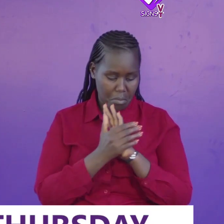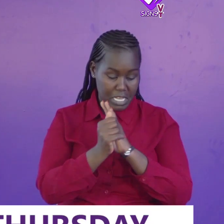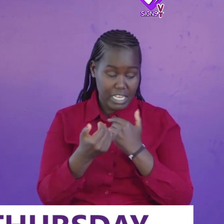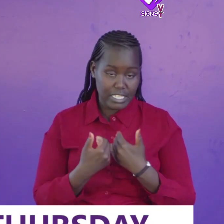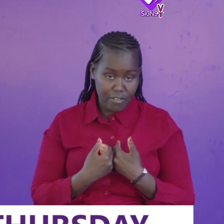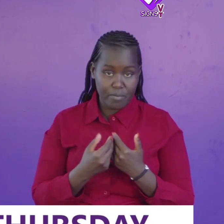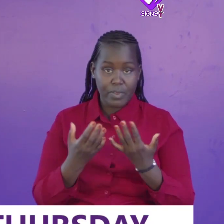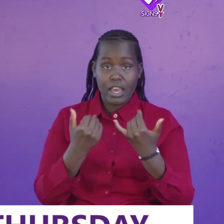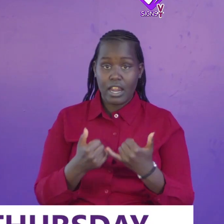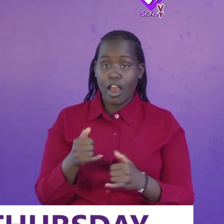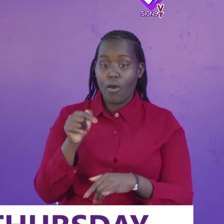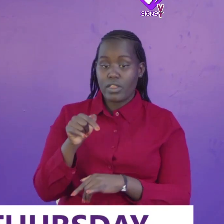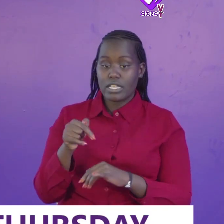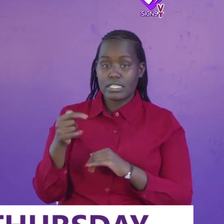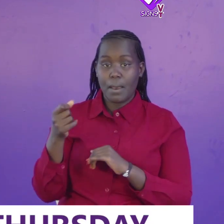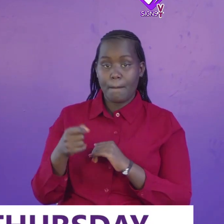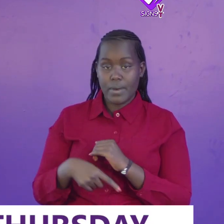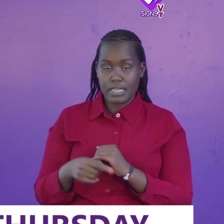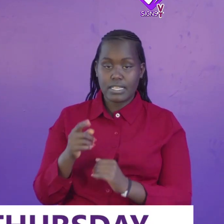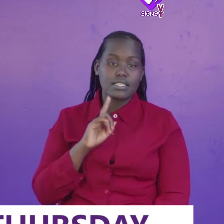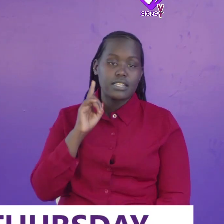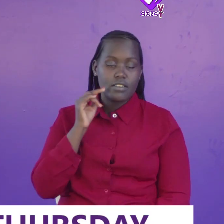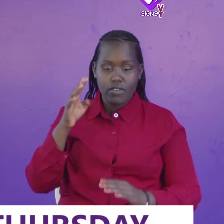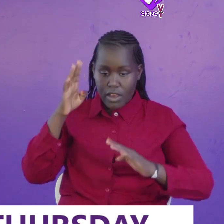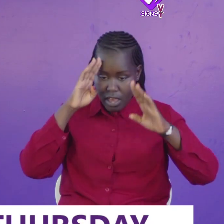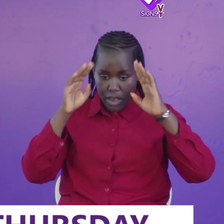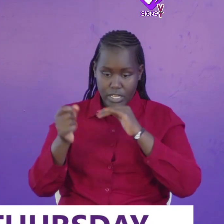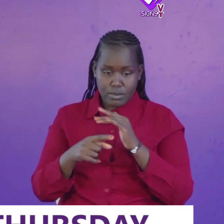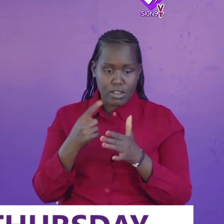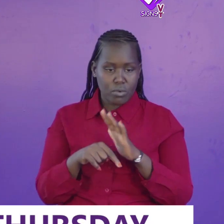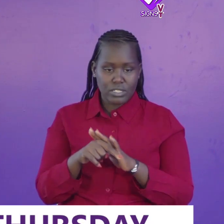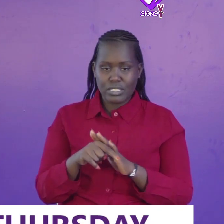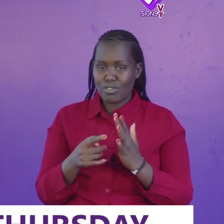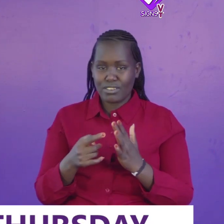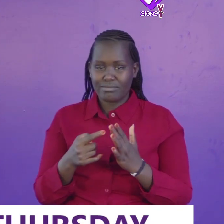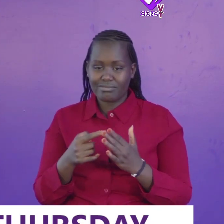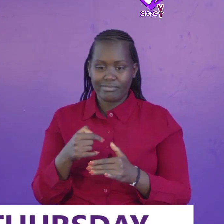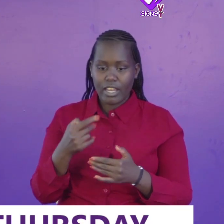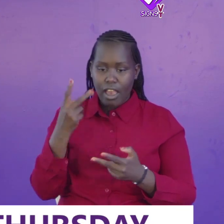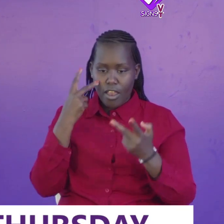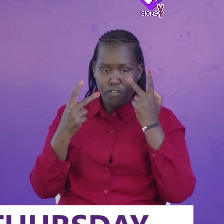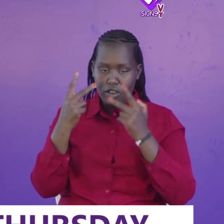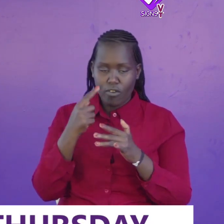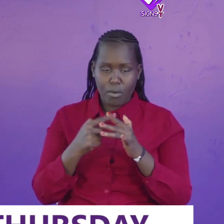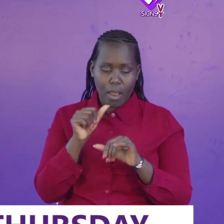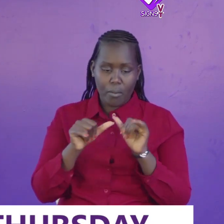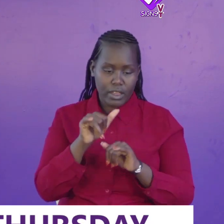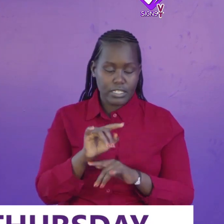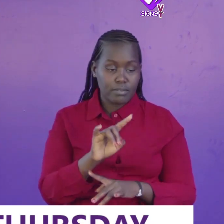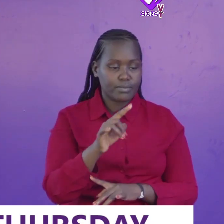Muthoni, this month is Deaf Awareness Month. Yes. So what's your take on that? My take is that